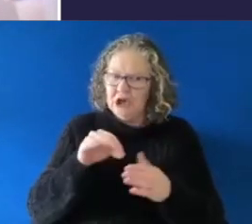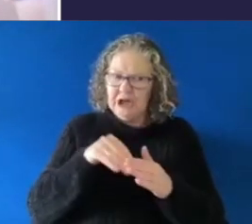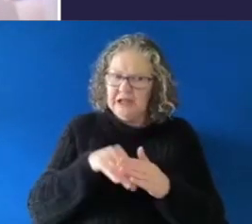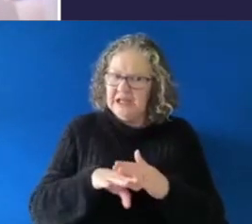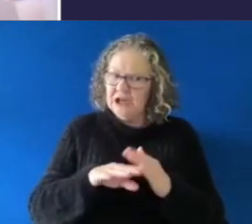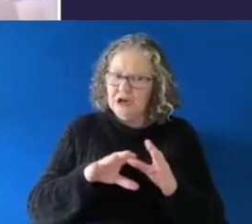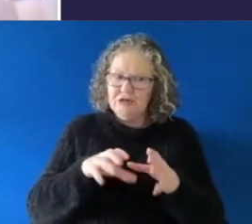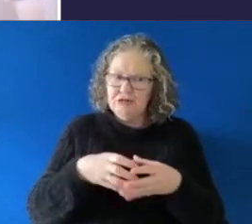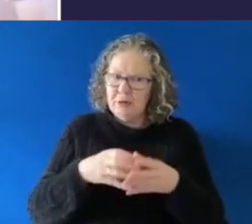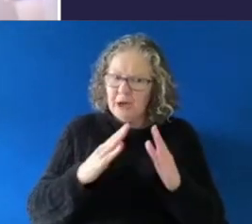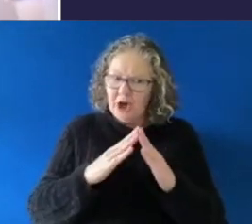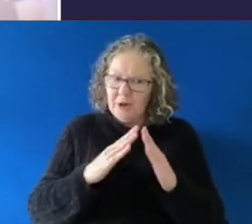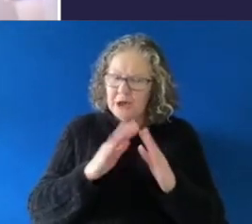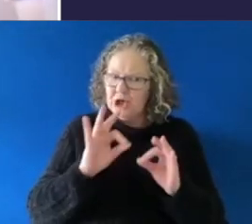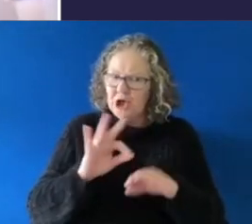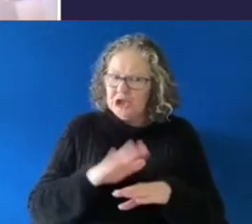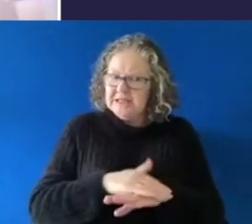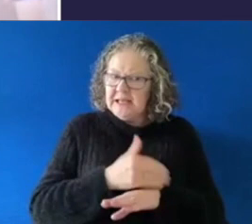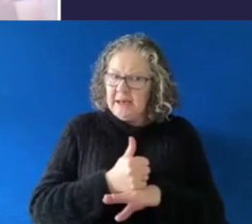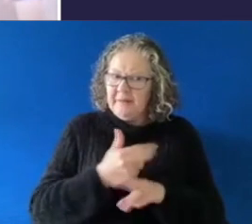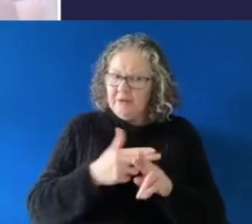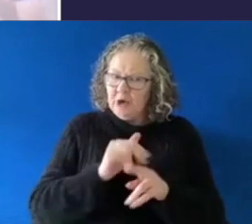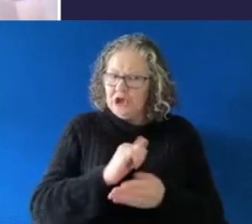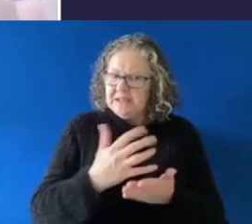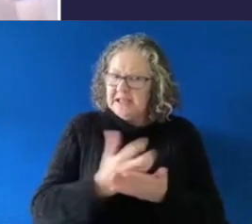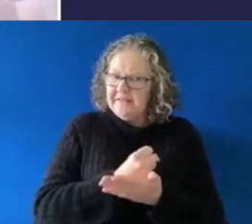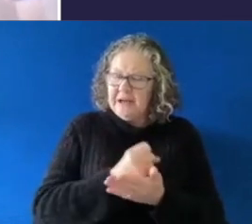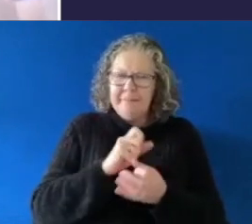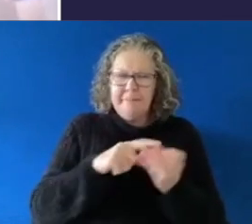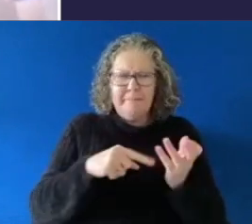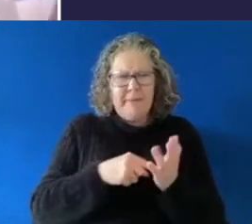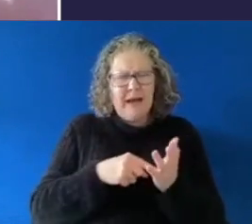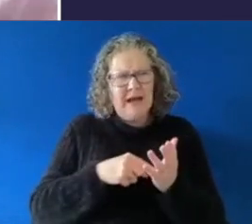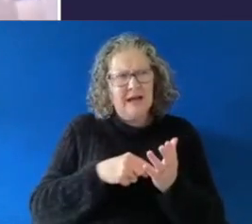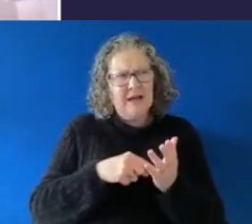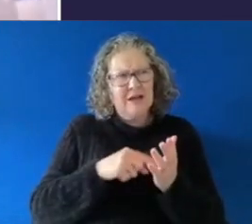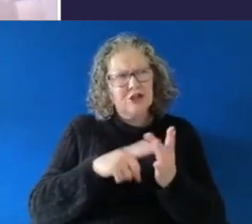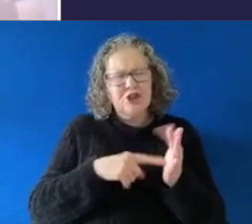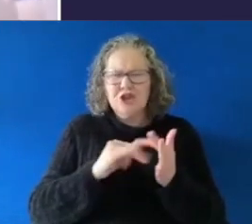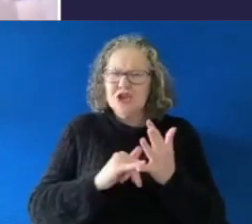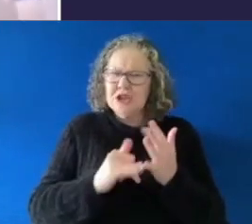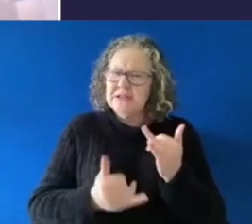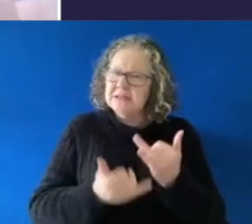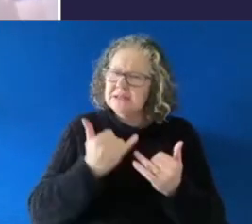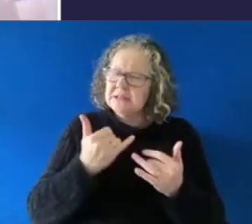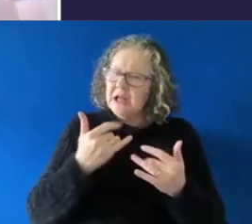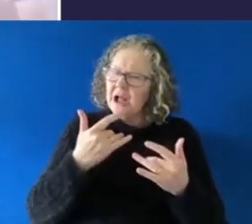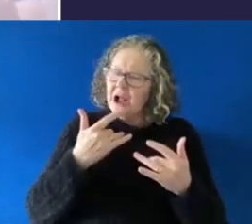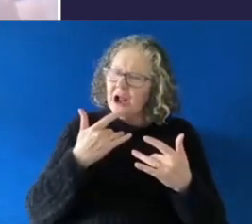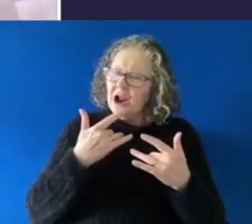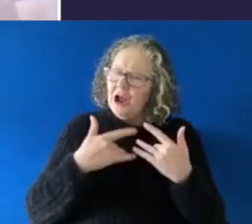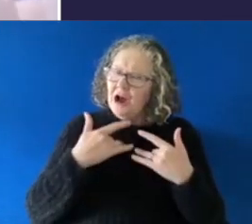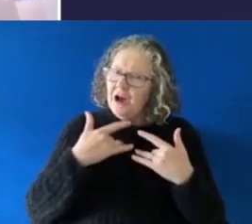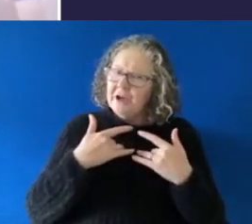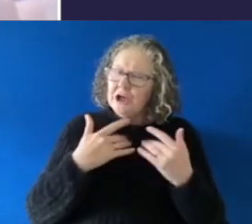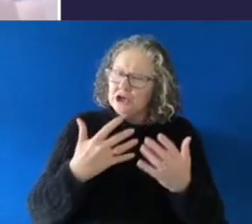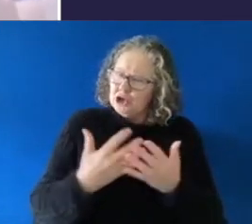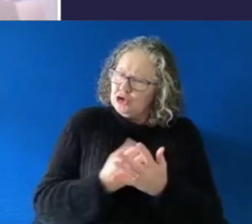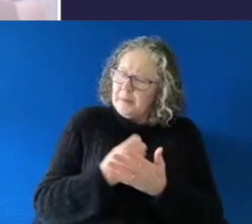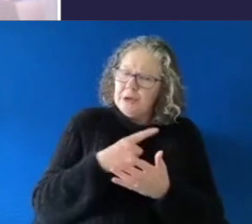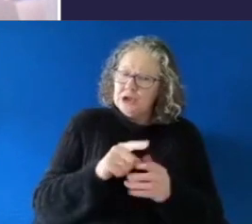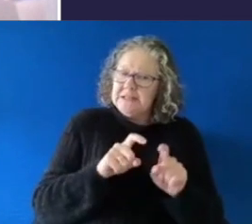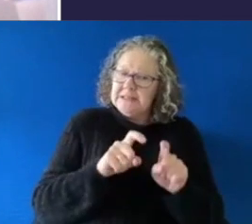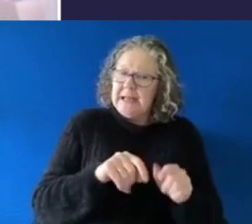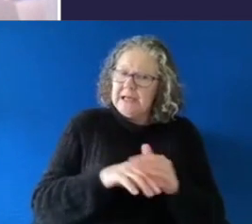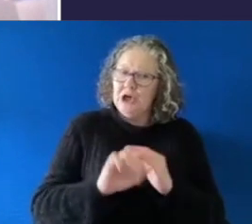it's not set up for her security. But the security of Jessica's life is that she stayed in her own neighbourhood. And I know when